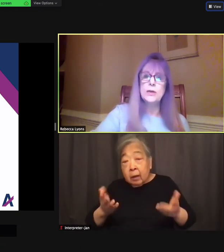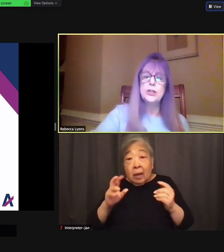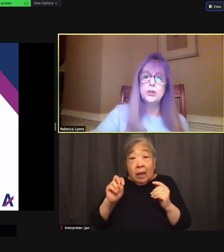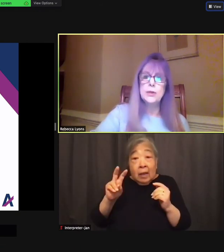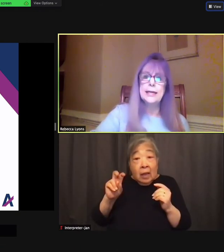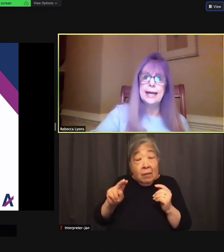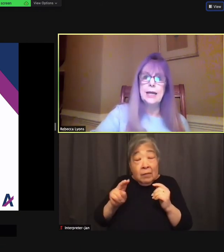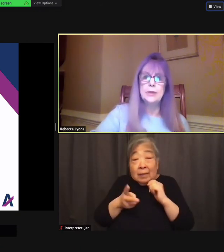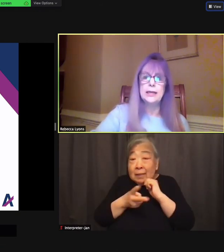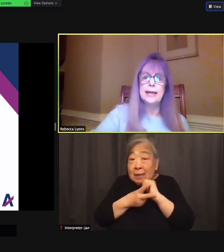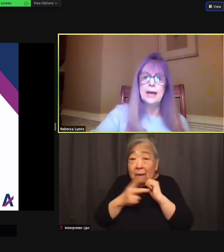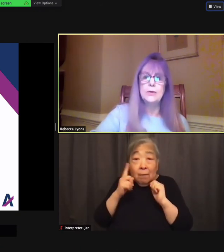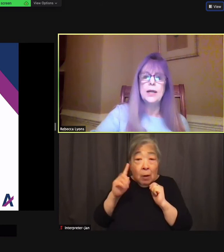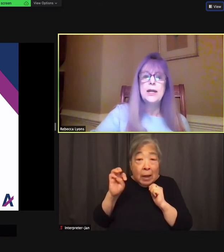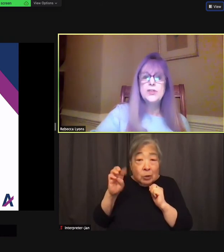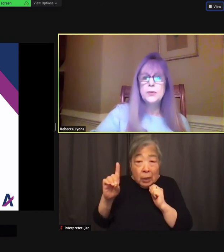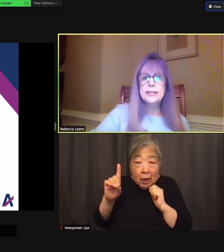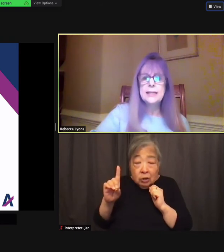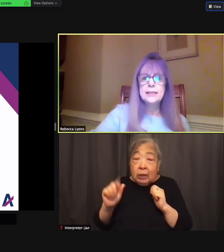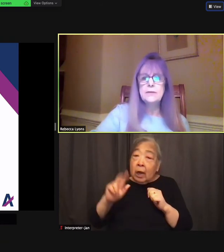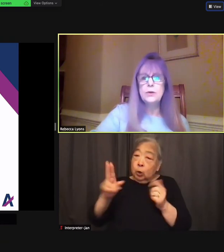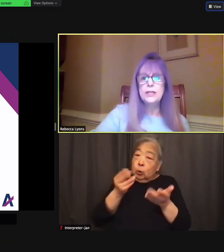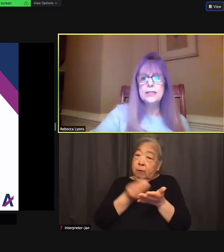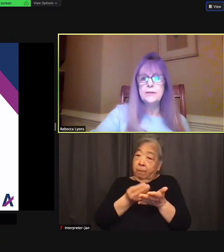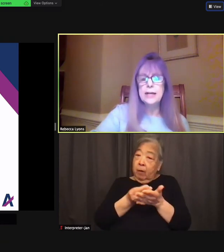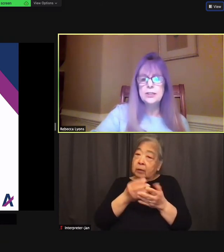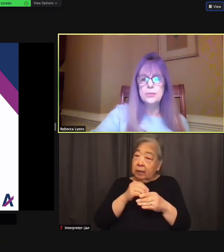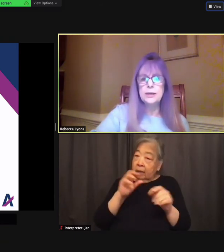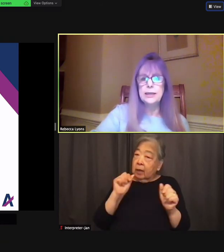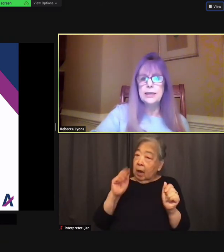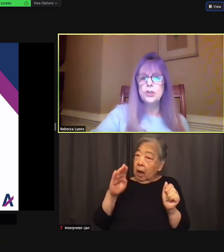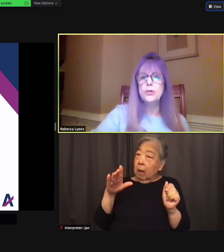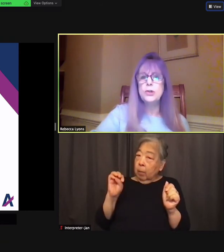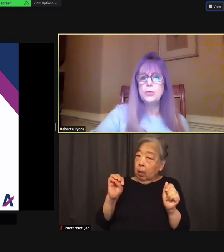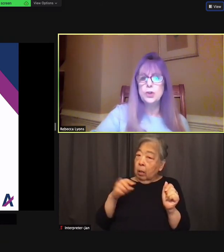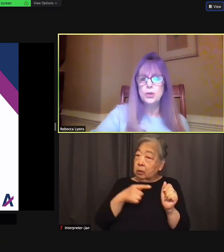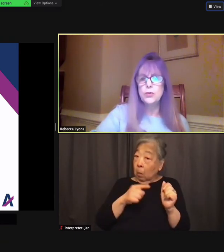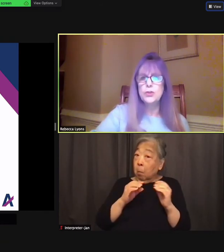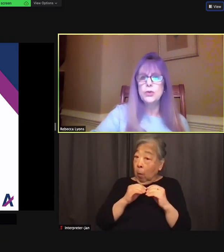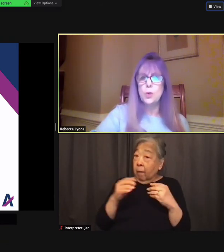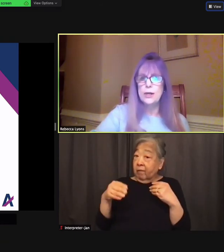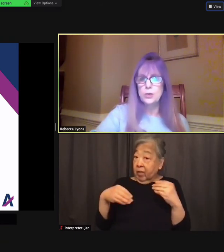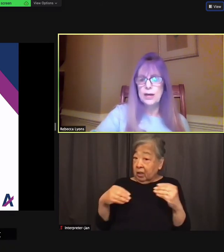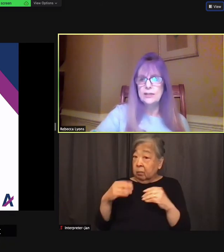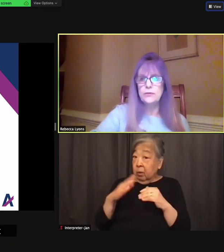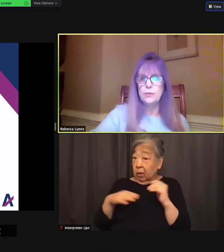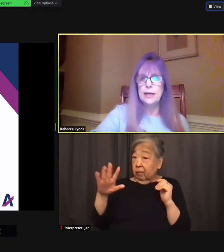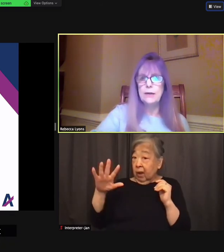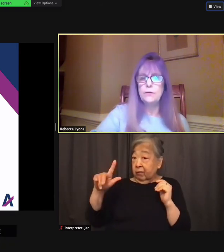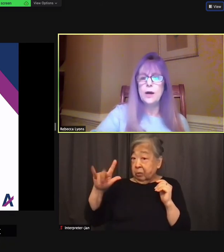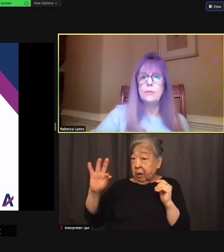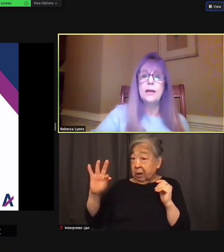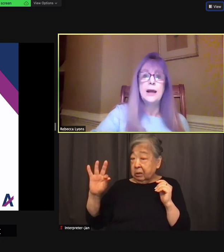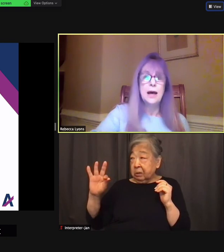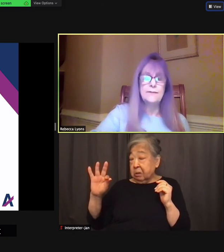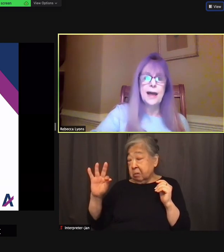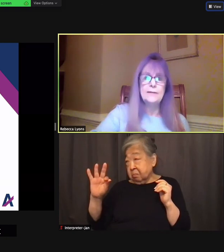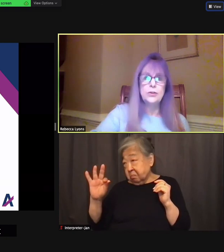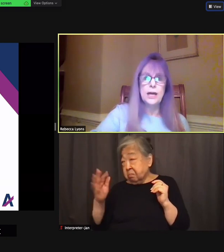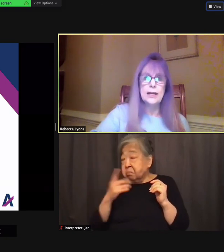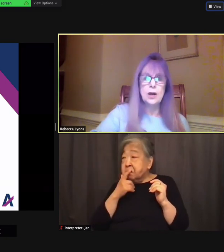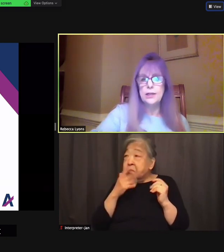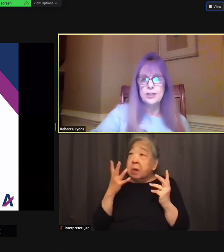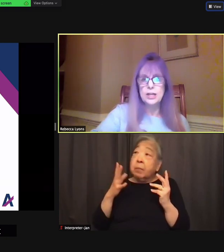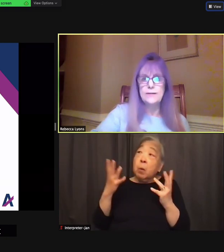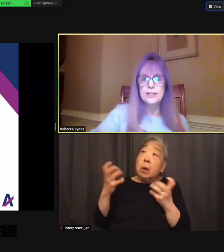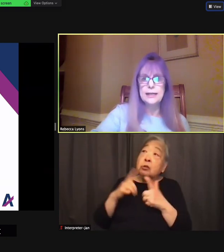education, you can do in an ABLE account. So it does give you this flexibility should you choose to want to transfer money from a